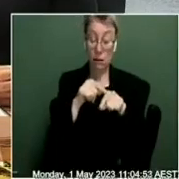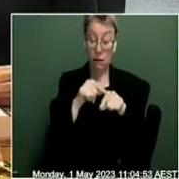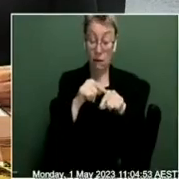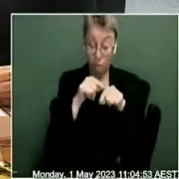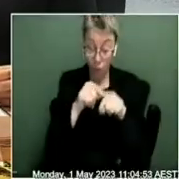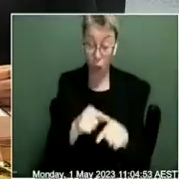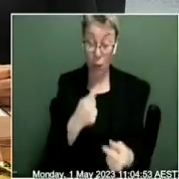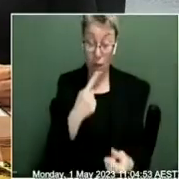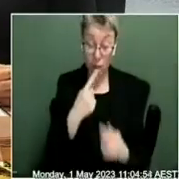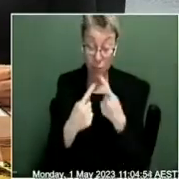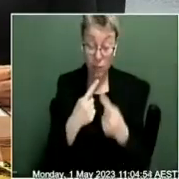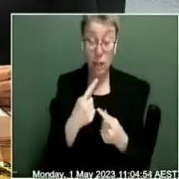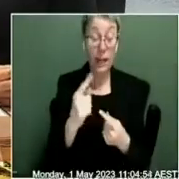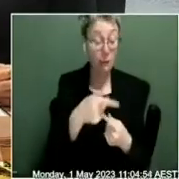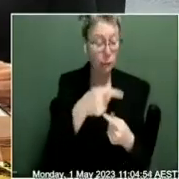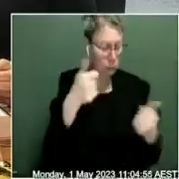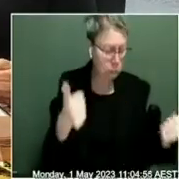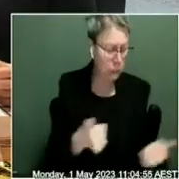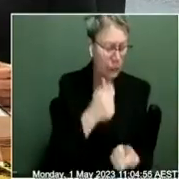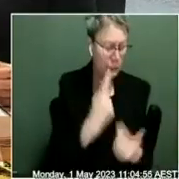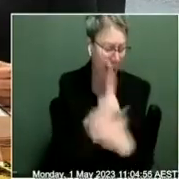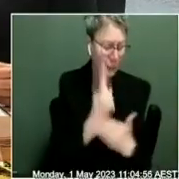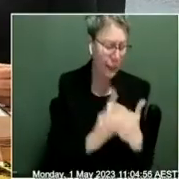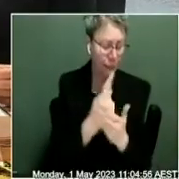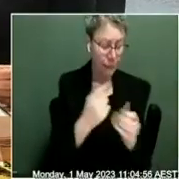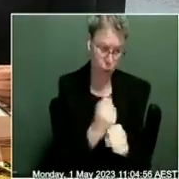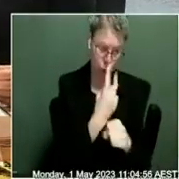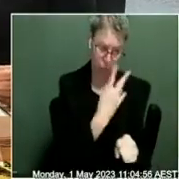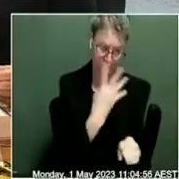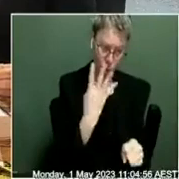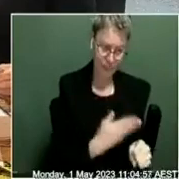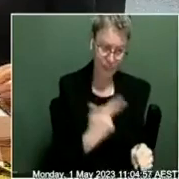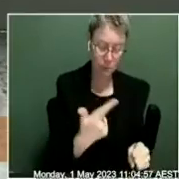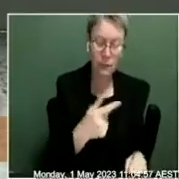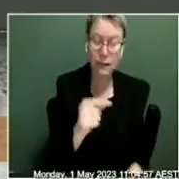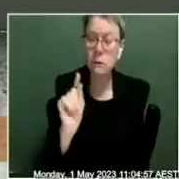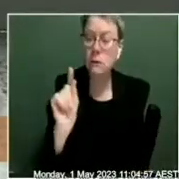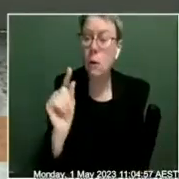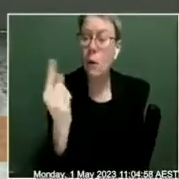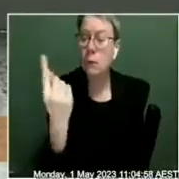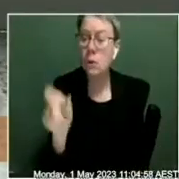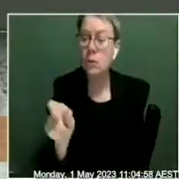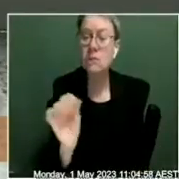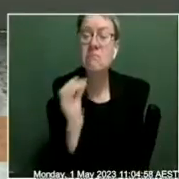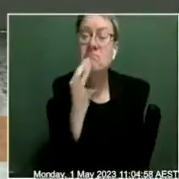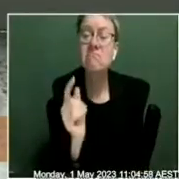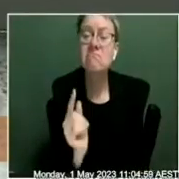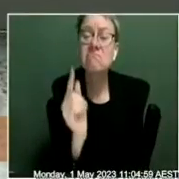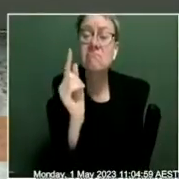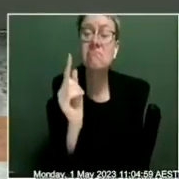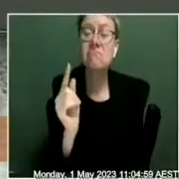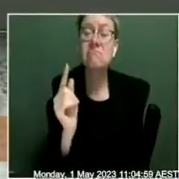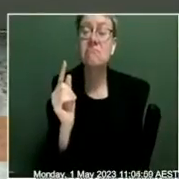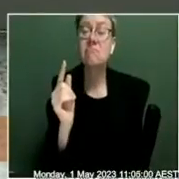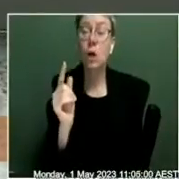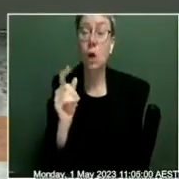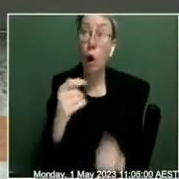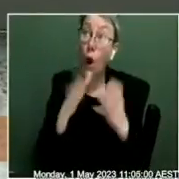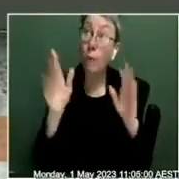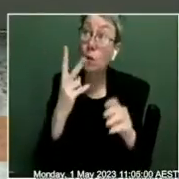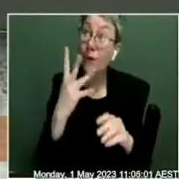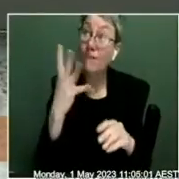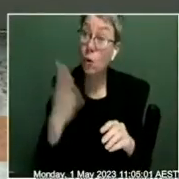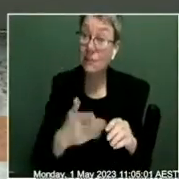And is it right to say that the funding envelope that you were given for these reforms and the amount of funding given has